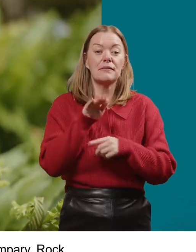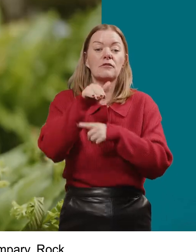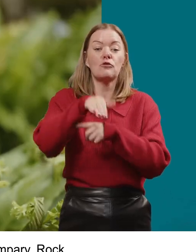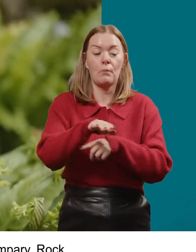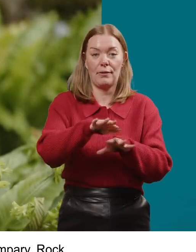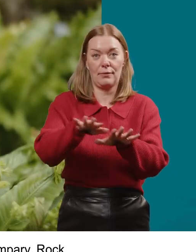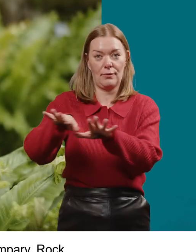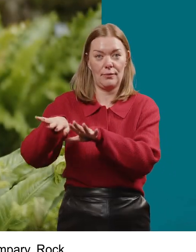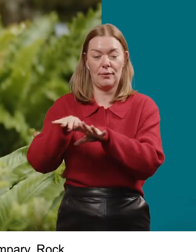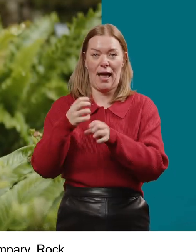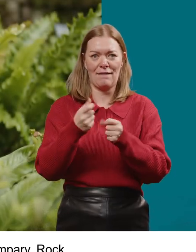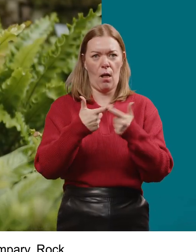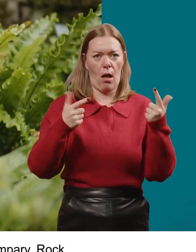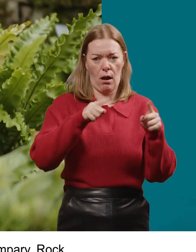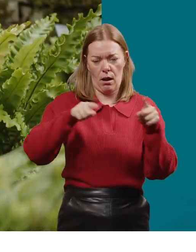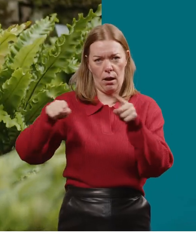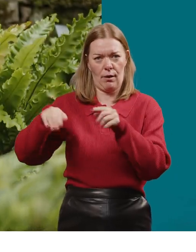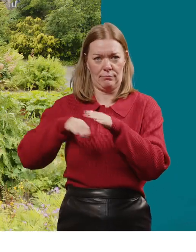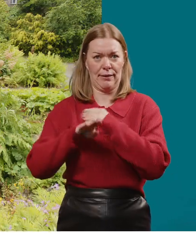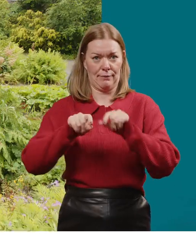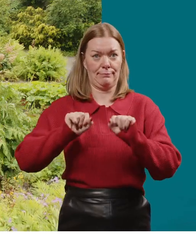rock garden, kitchen garden and orchard.